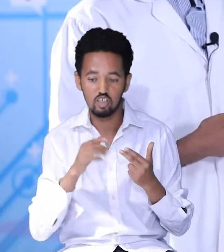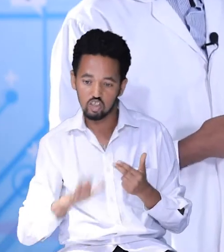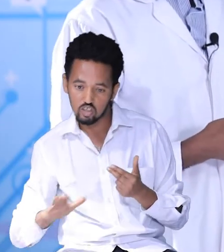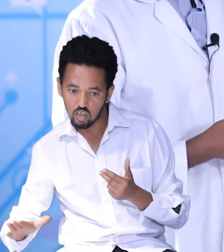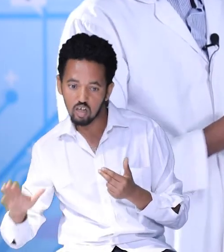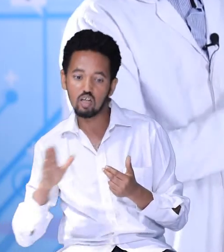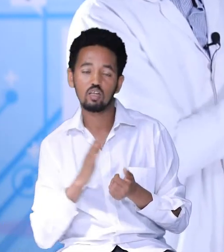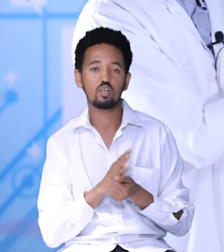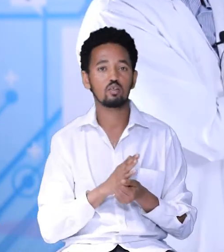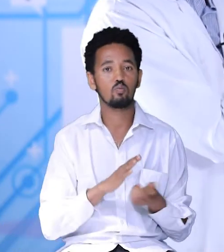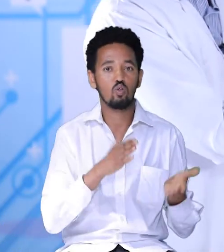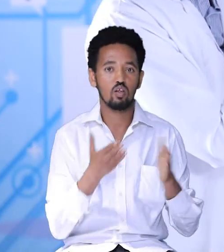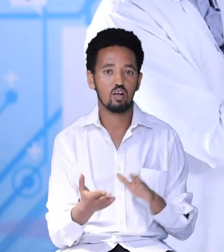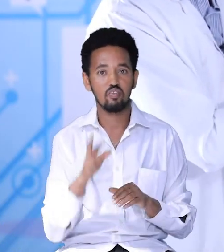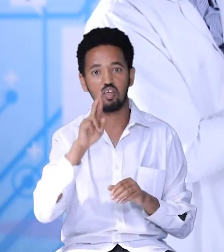mortality rate.